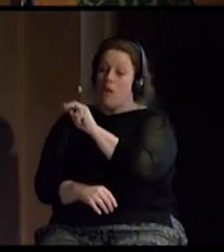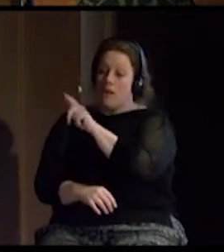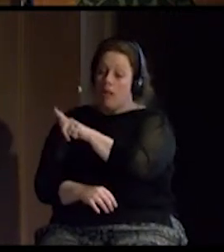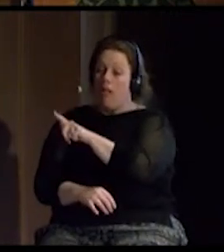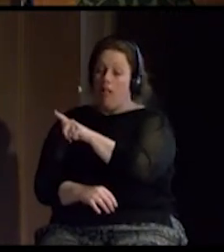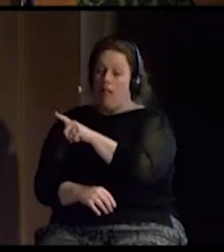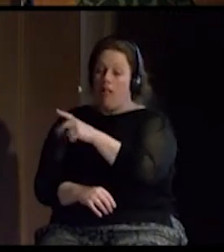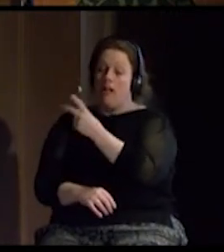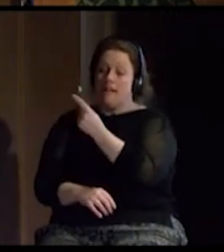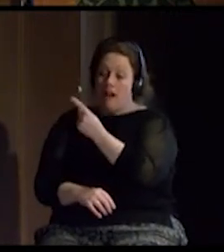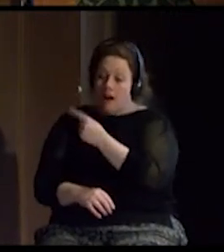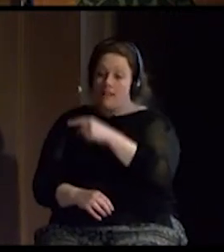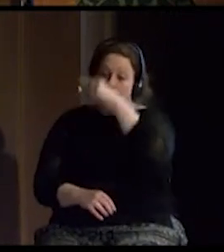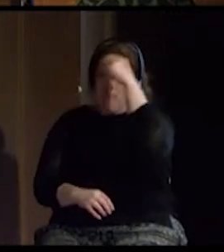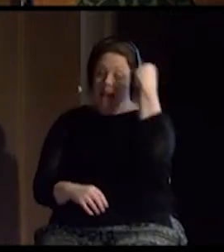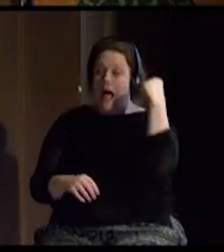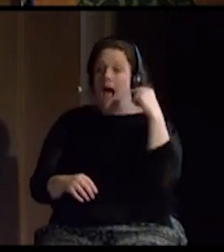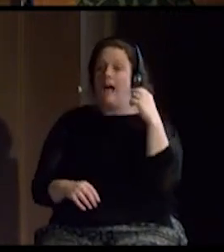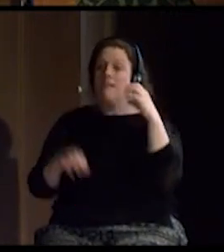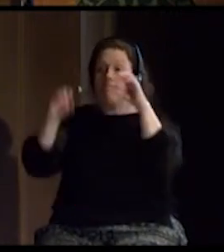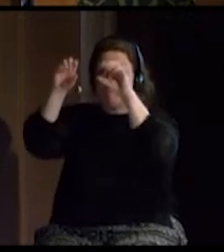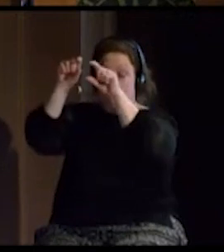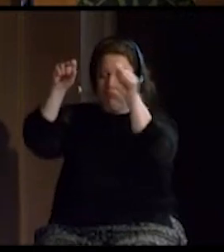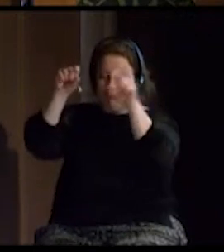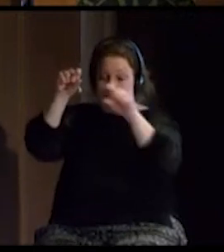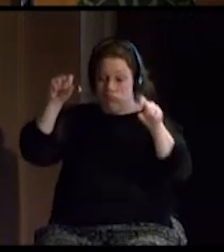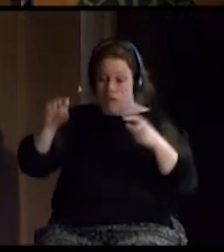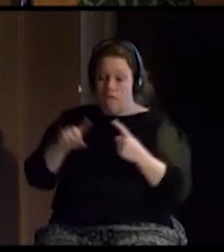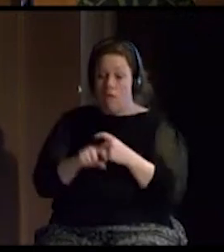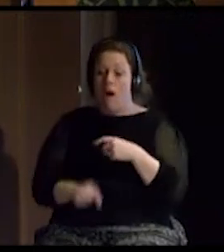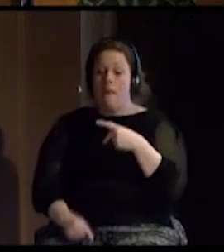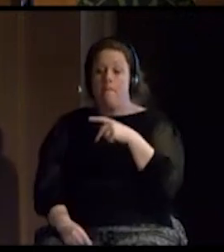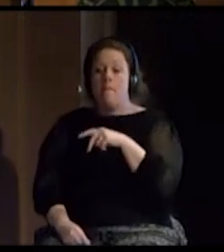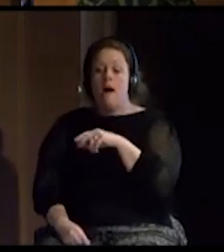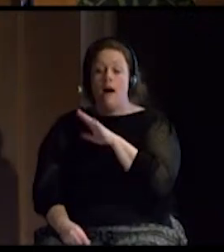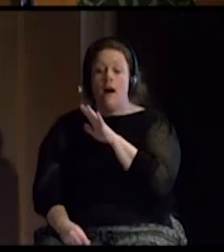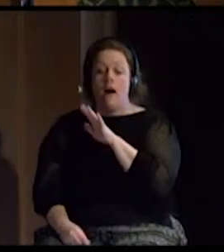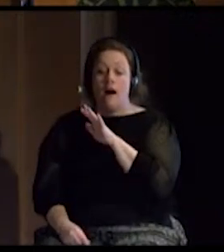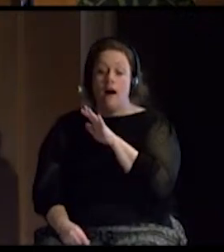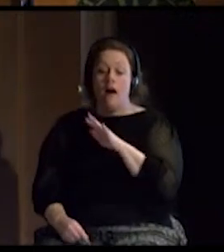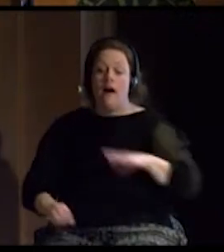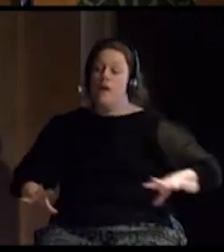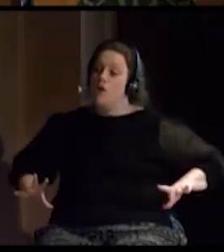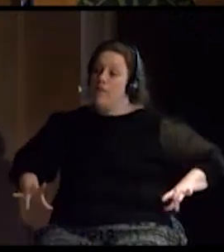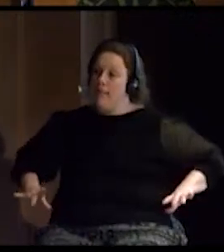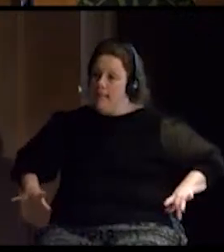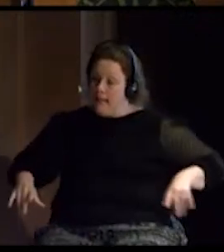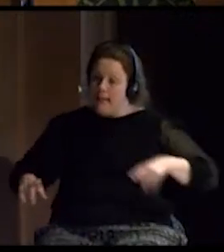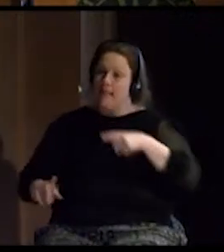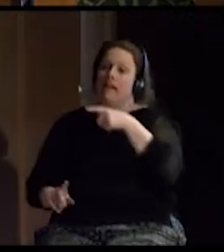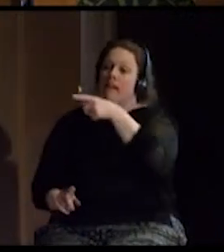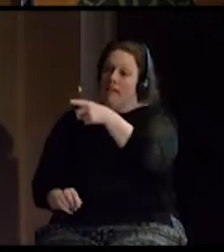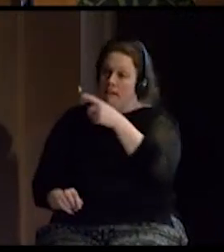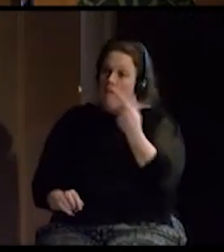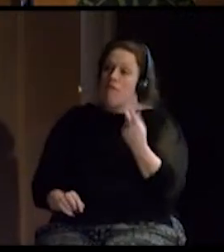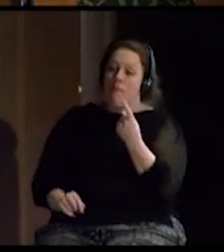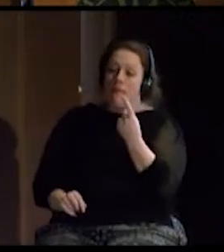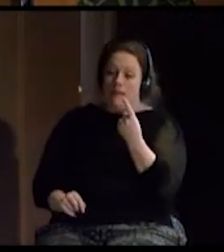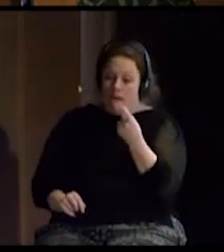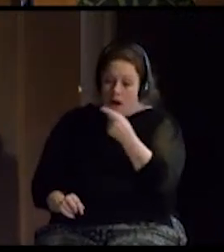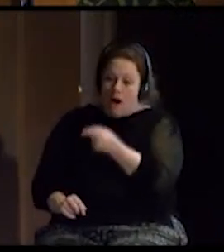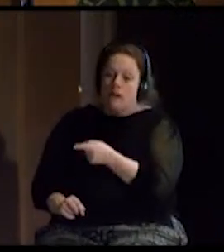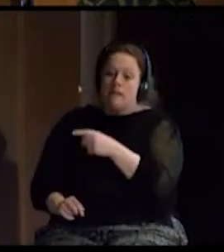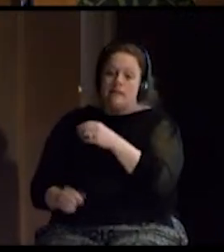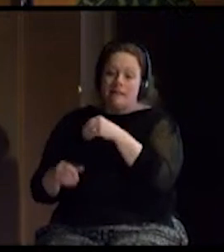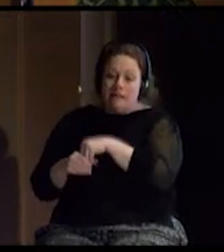a 4,500-year-old dog from Port-au-Choix, Newfoundland, and a 1,000-year-old dog from the Weyanoke Hatch site